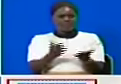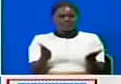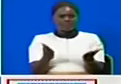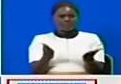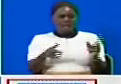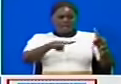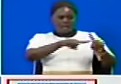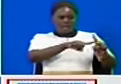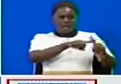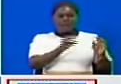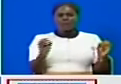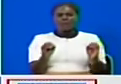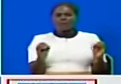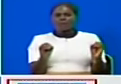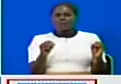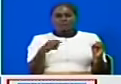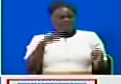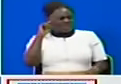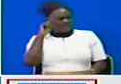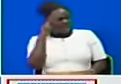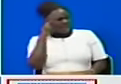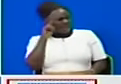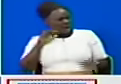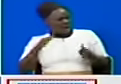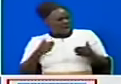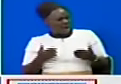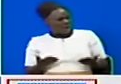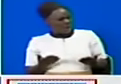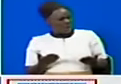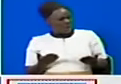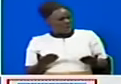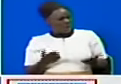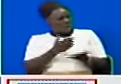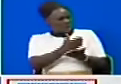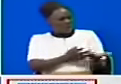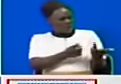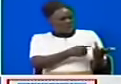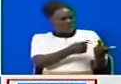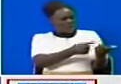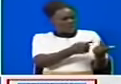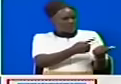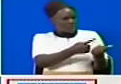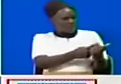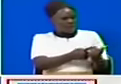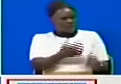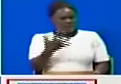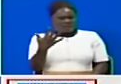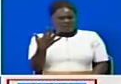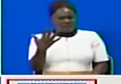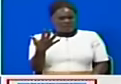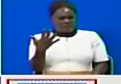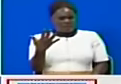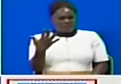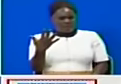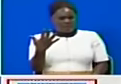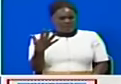up. I'm trying to figure out how some results from 5 kilometers down here in